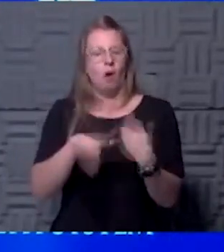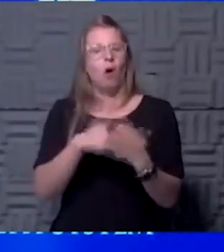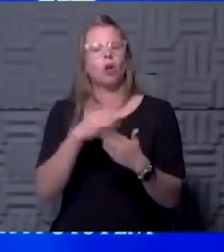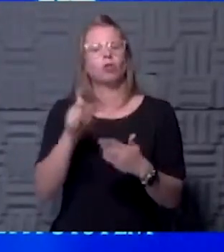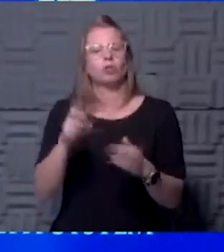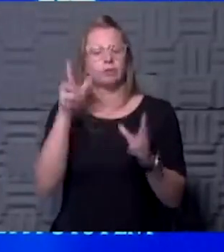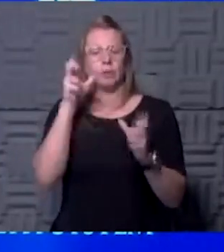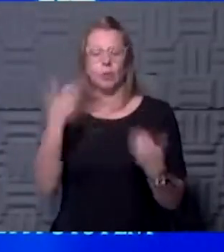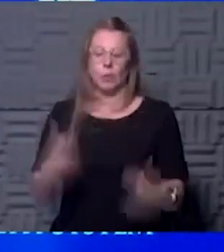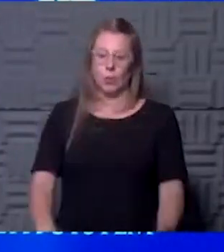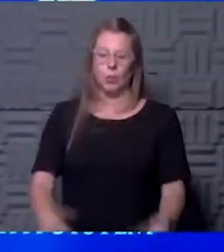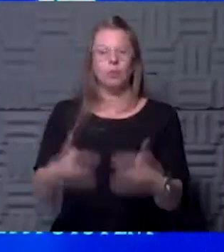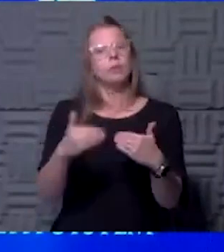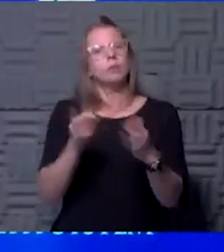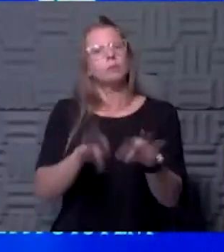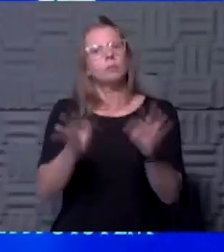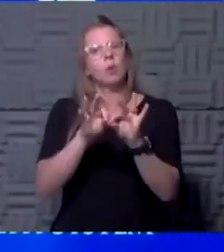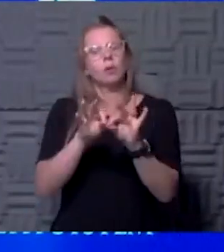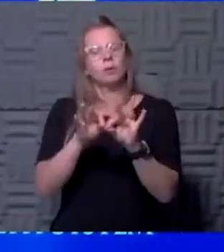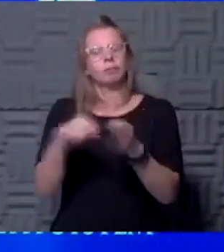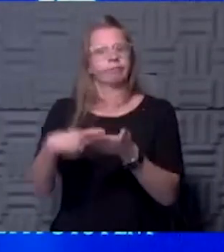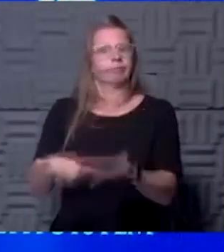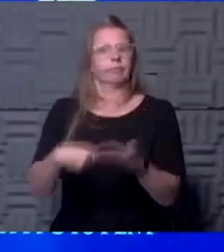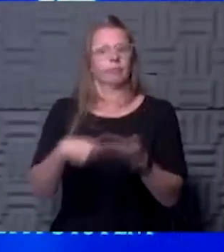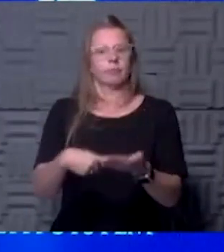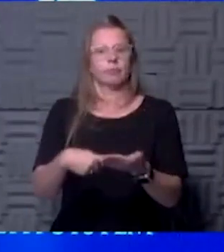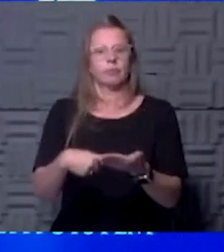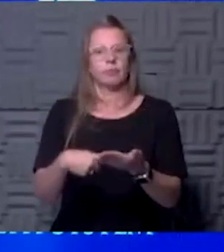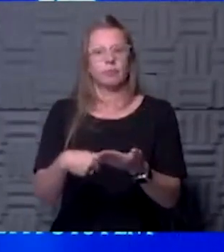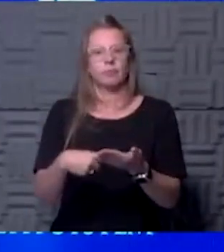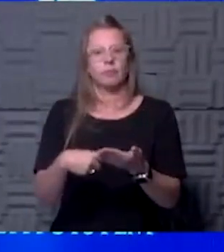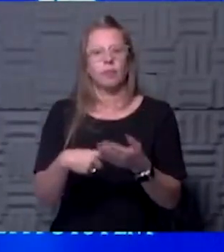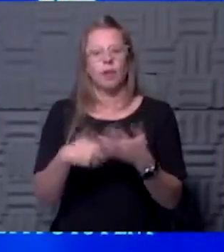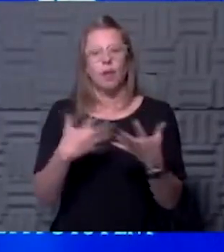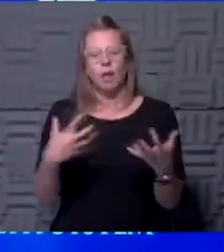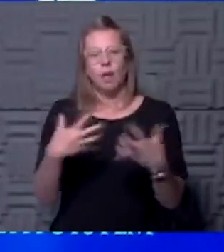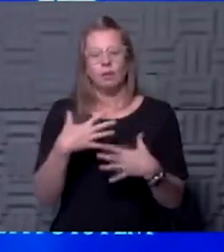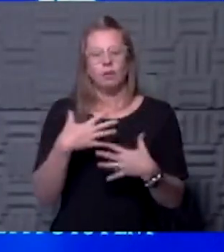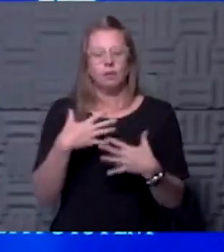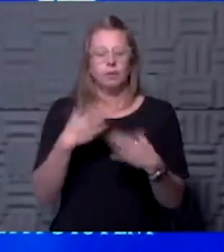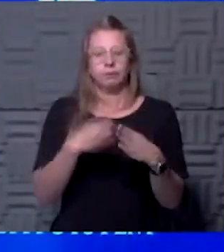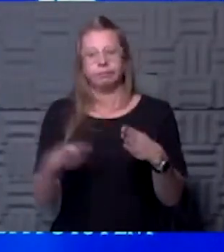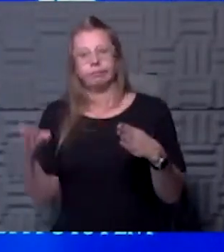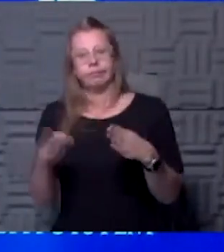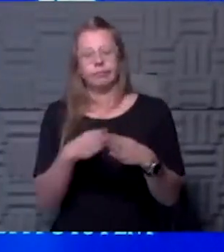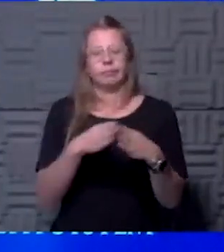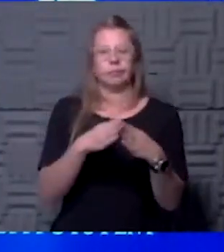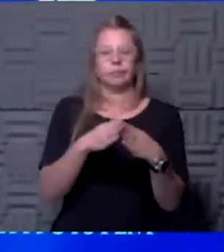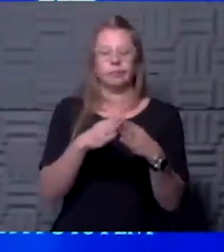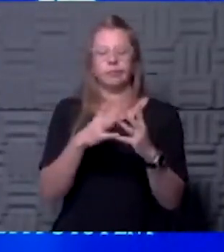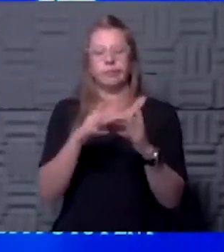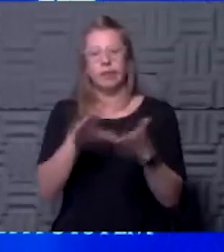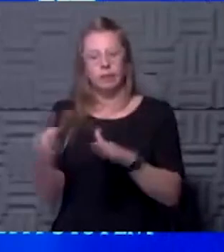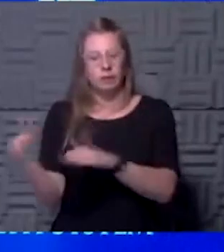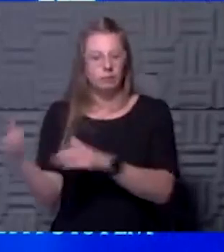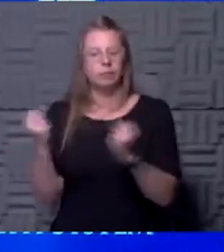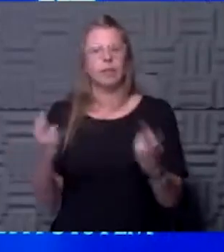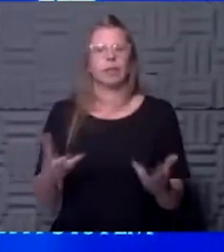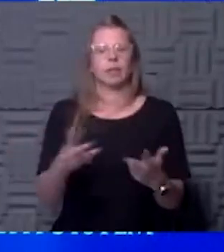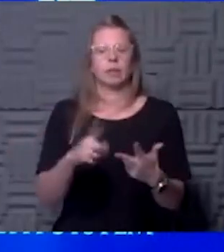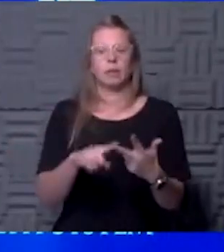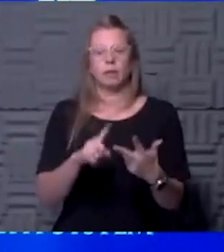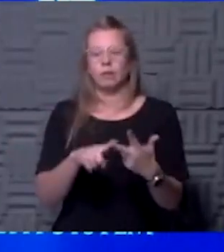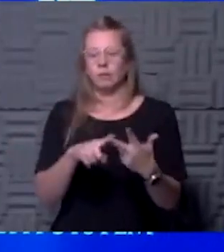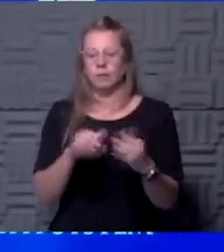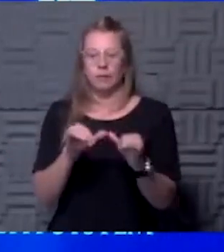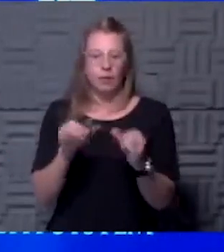Boy, this has been a big conversation, and a lot of breadth and a lot of depth, and we showed a lot of slides. We don't typically do that, but we wanted to tell the truth about